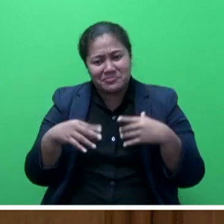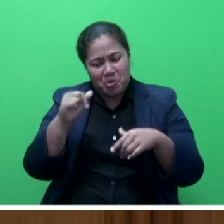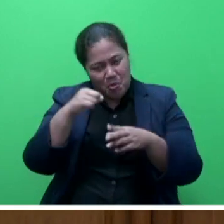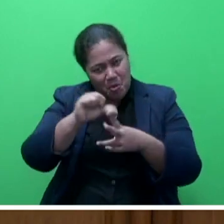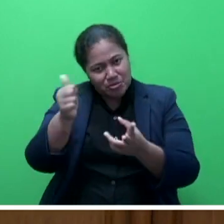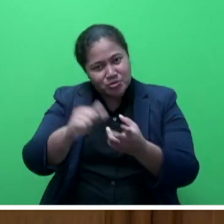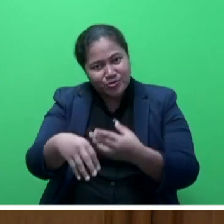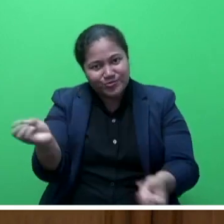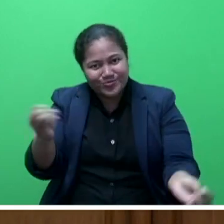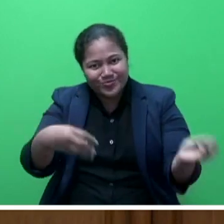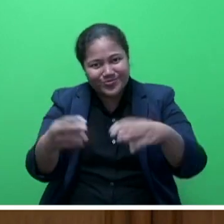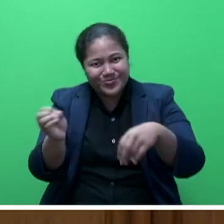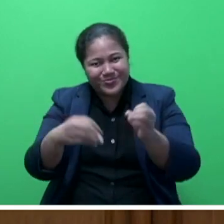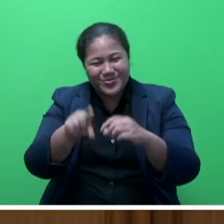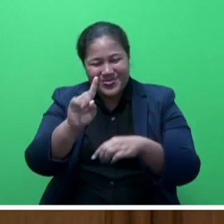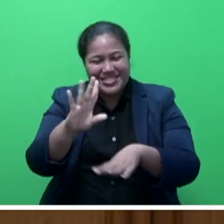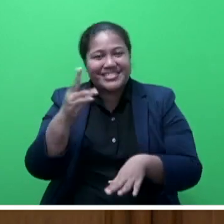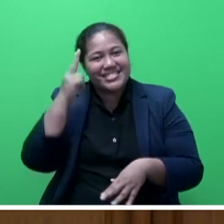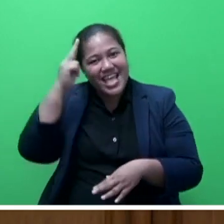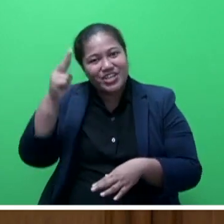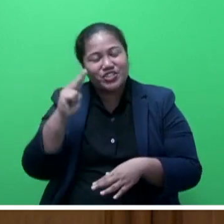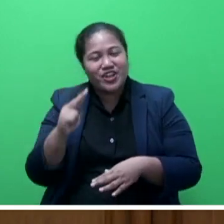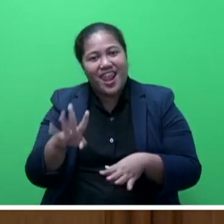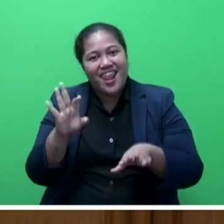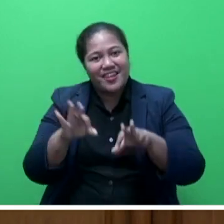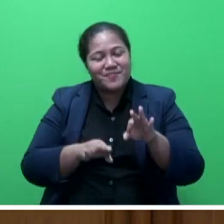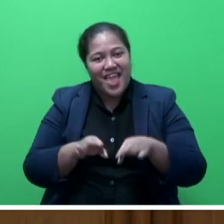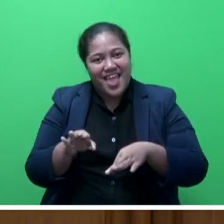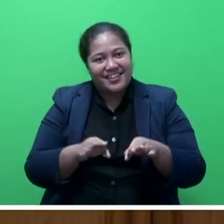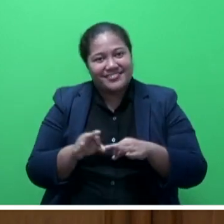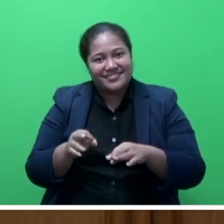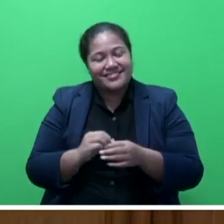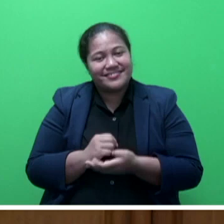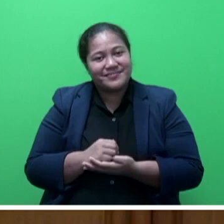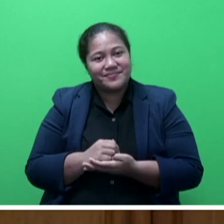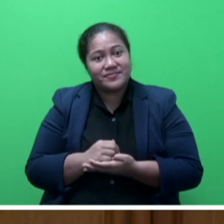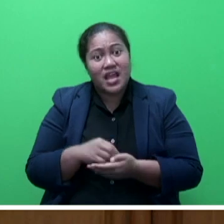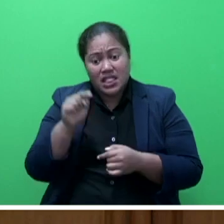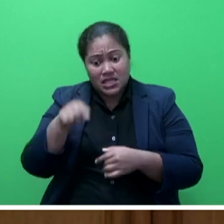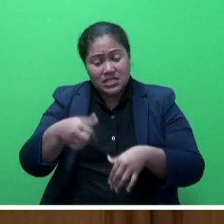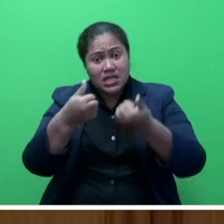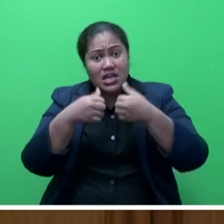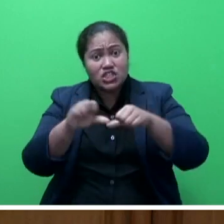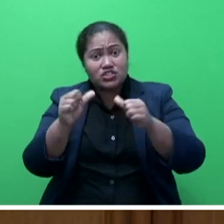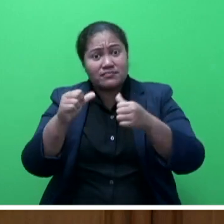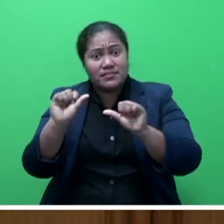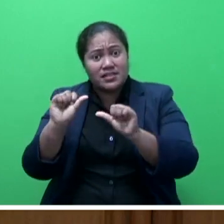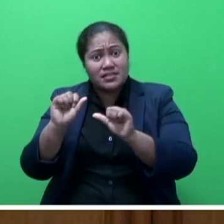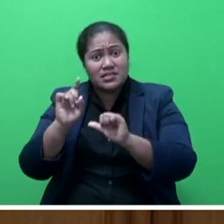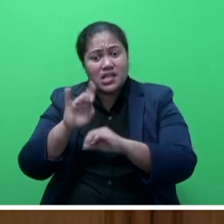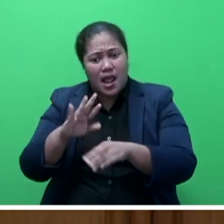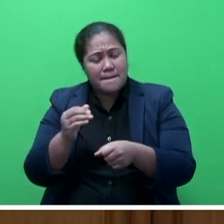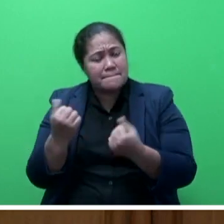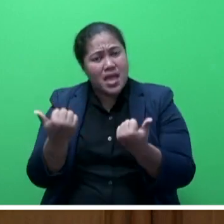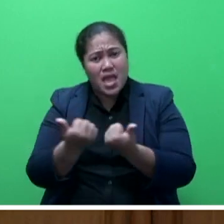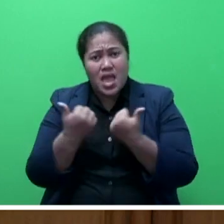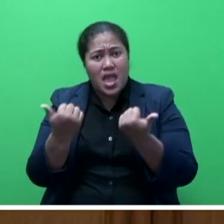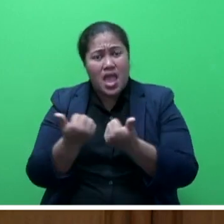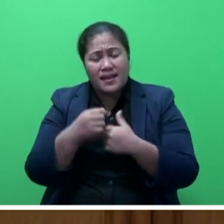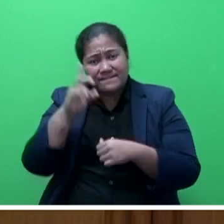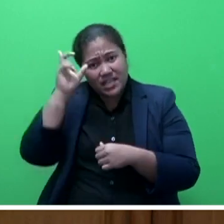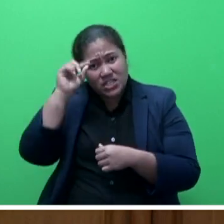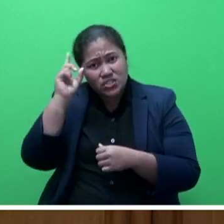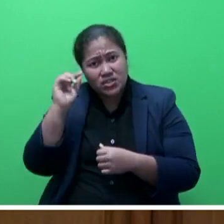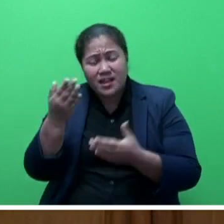to this national effort. This achievement is a reflection that many Fijians appreciate the importance